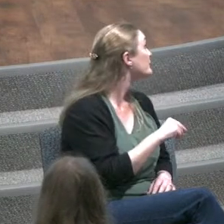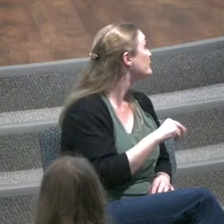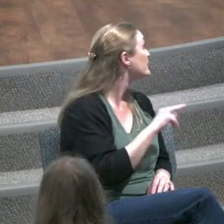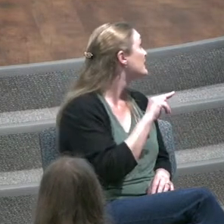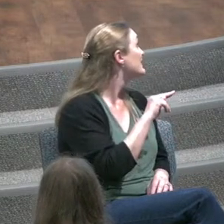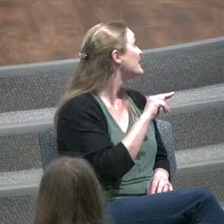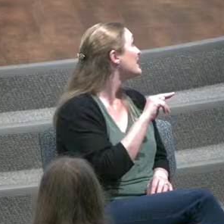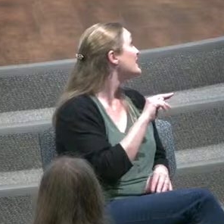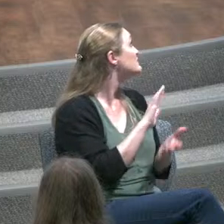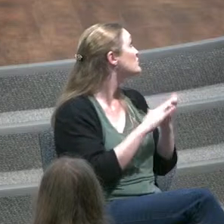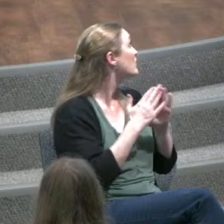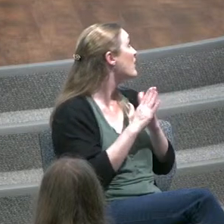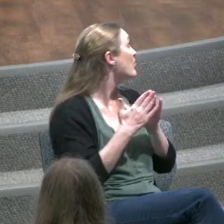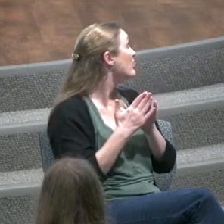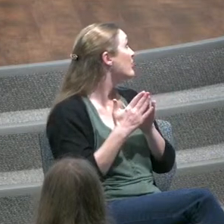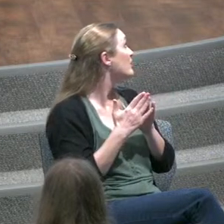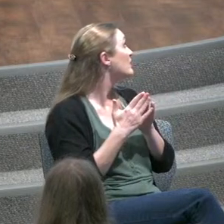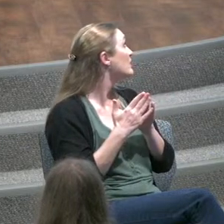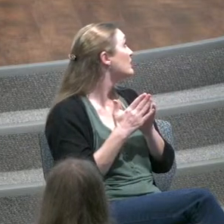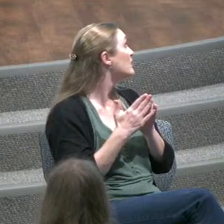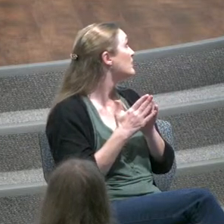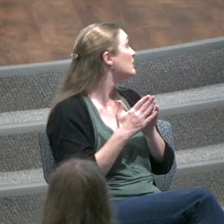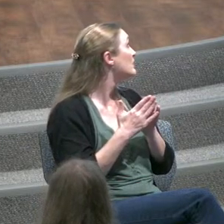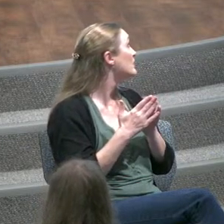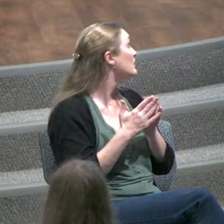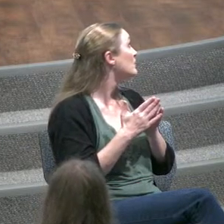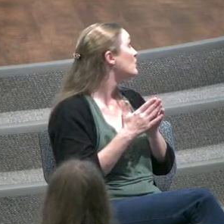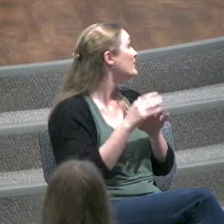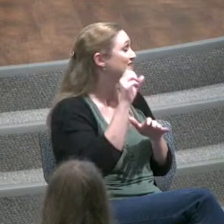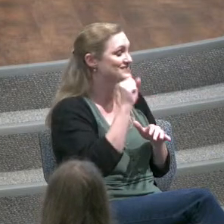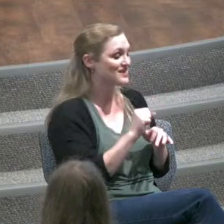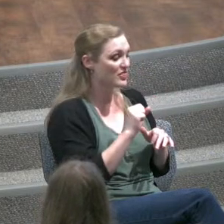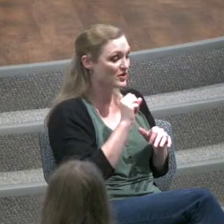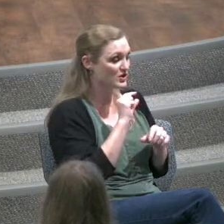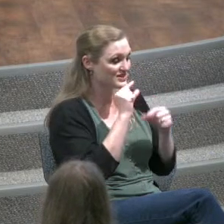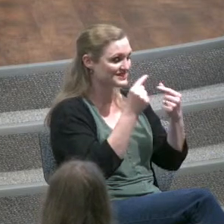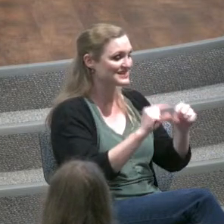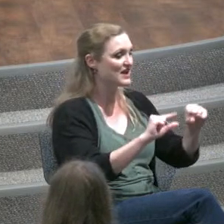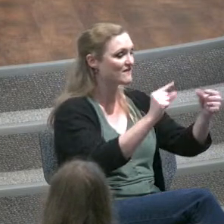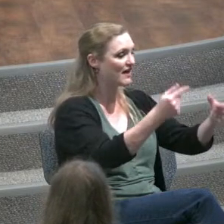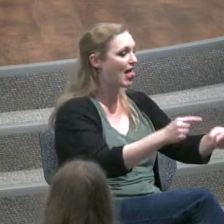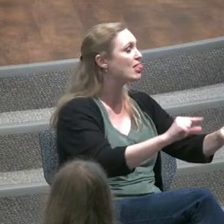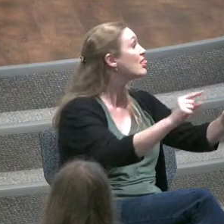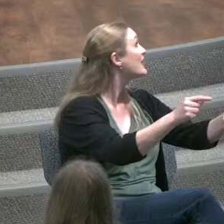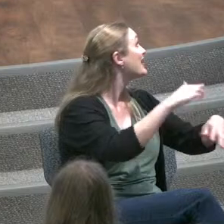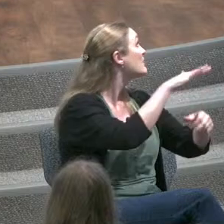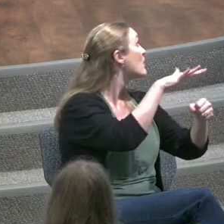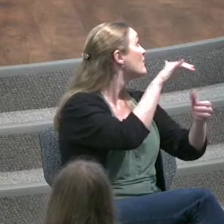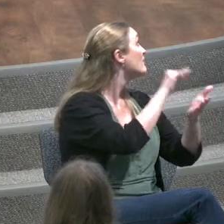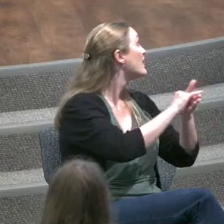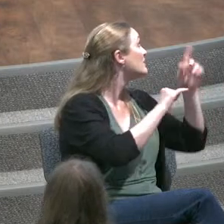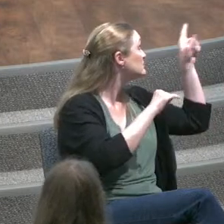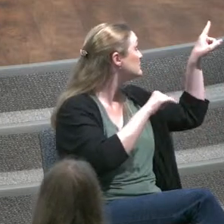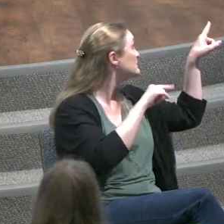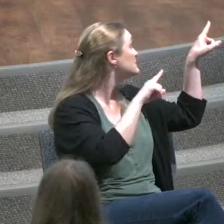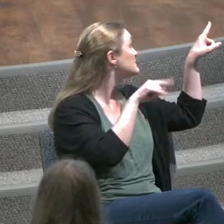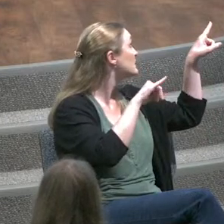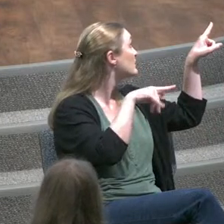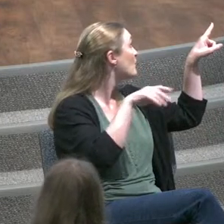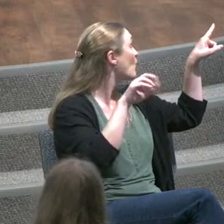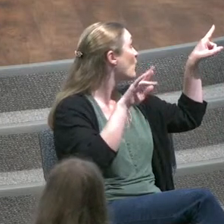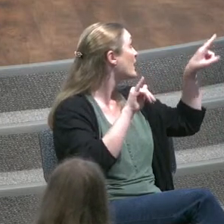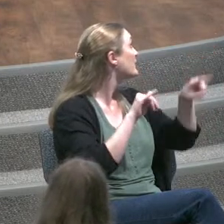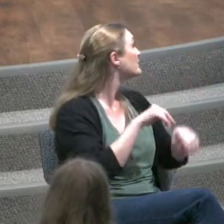got Nazareth here, which is kind of in line with the southern part of the Sea of Galilee. And just above that, you have Zippori or